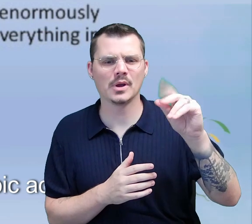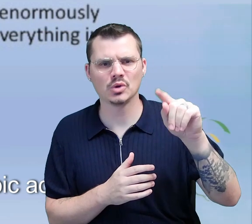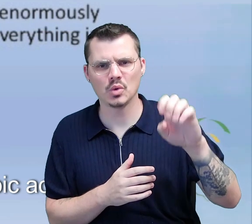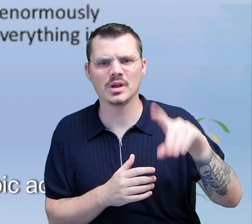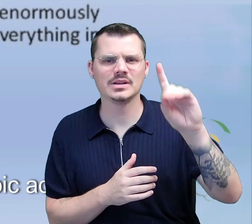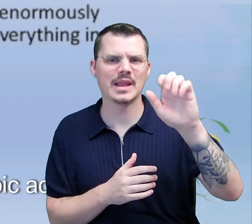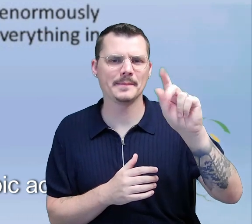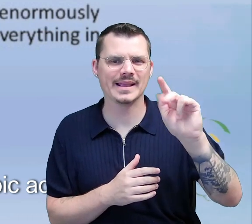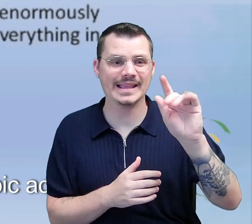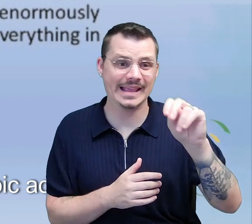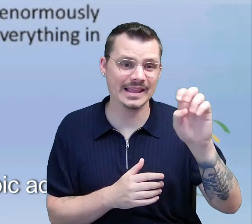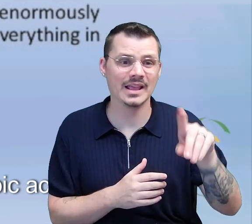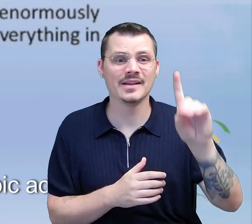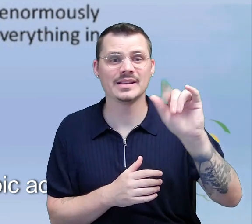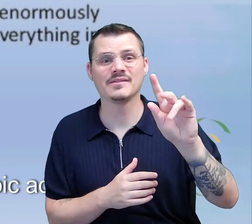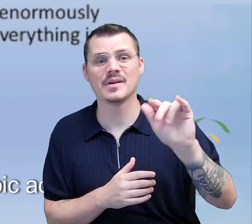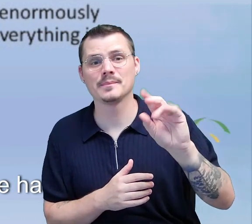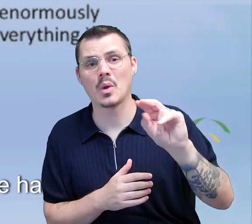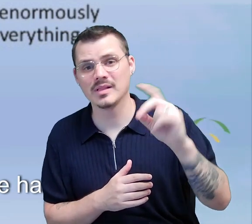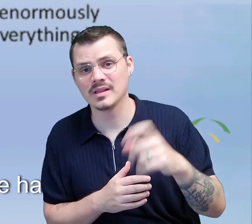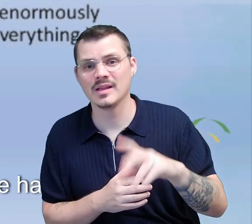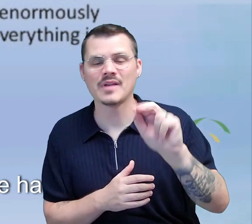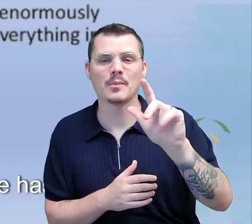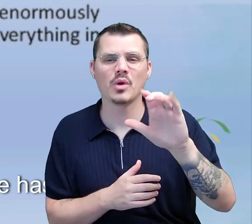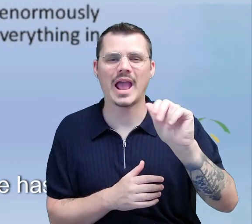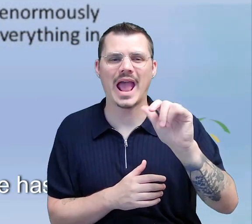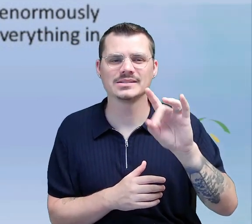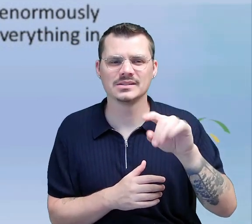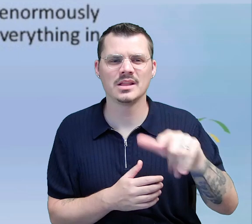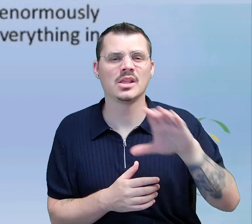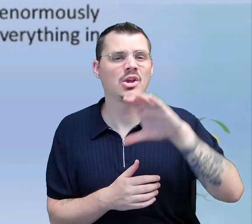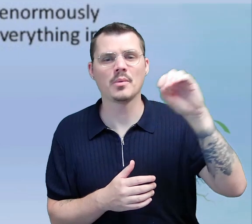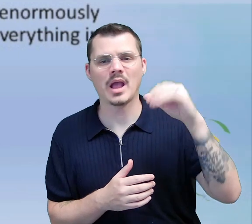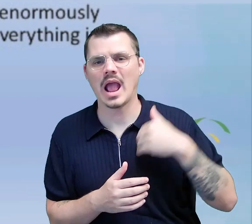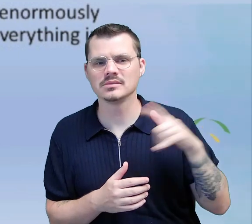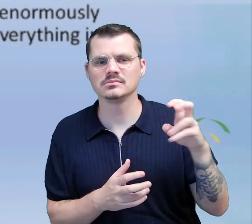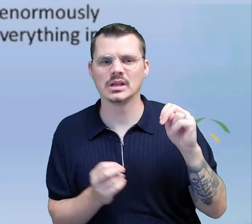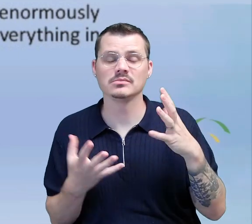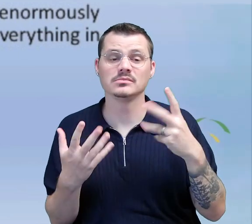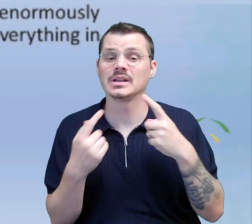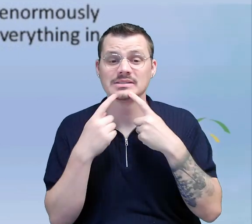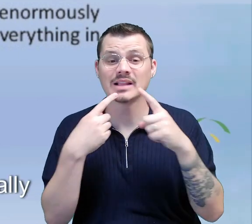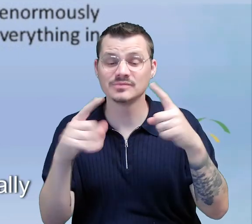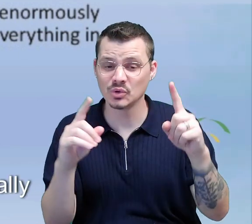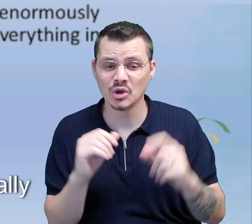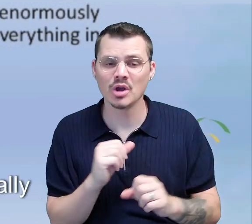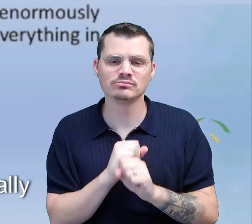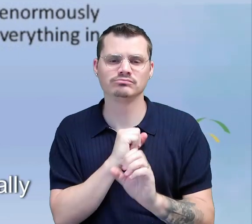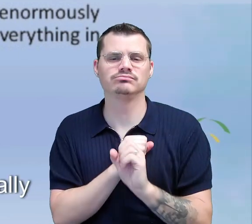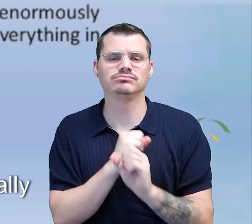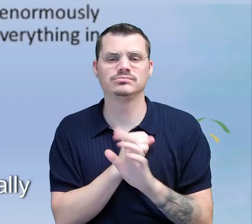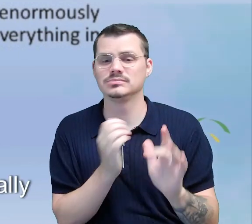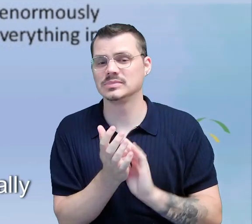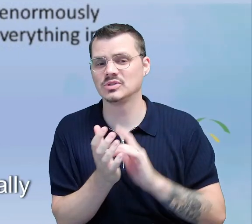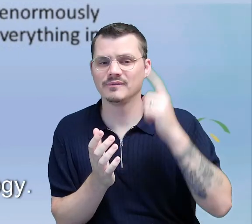Depakote, Depakine, Divalproex, valproic acid, the company that makes this medicine has been enormously successful in promoting this